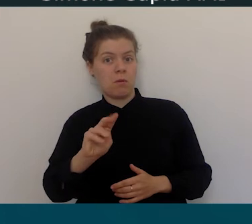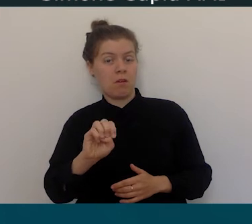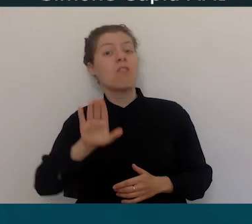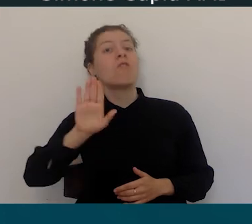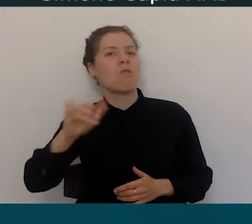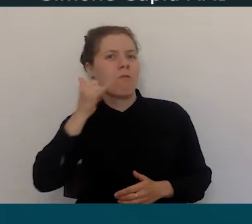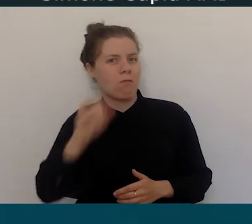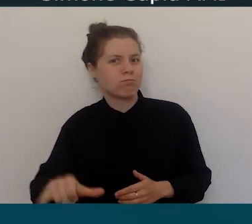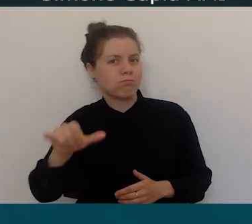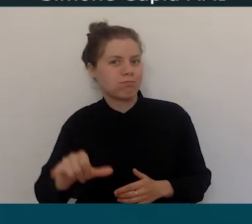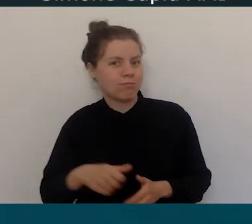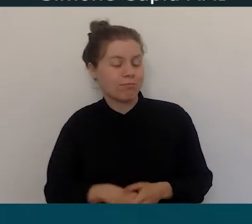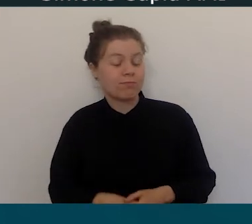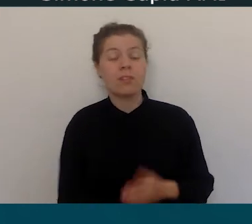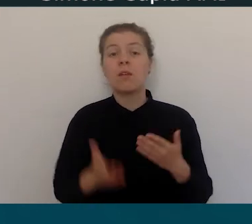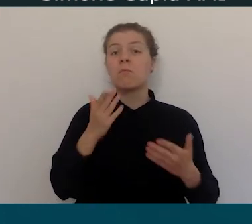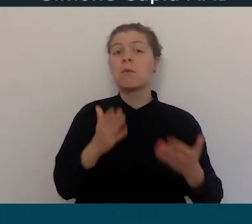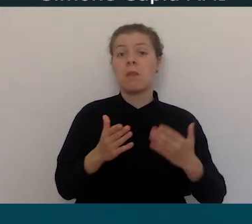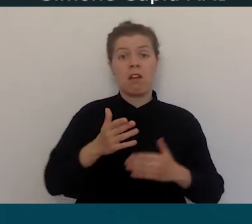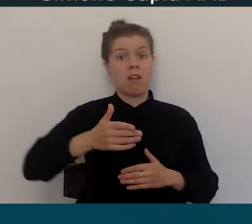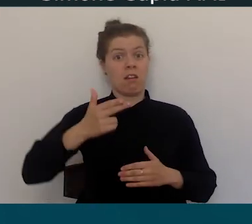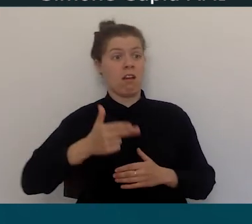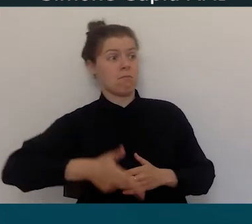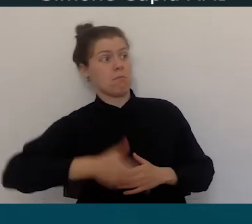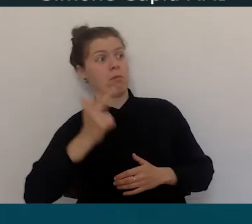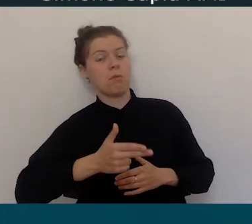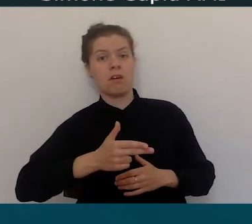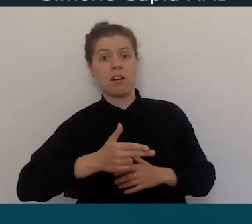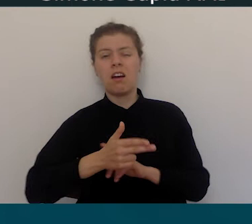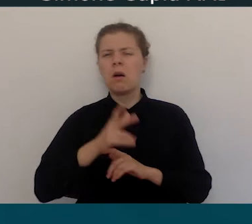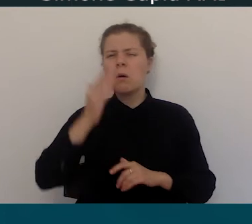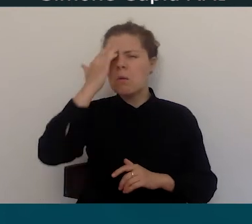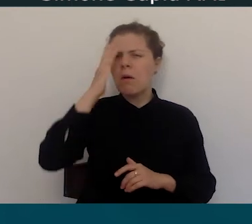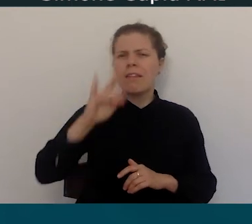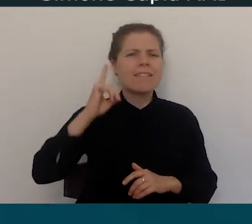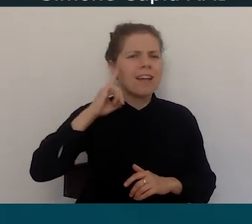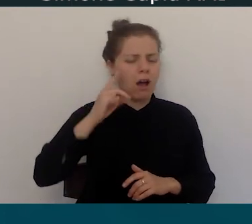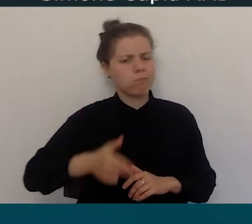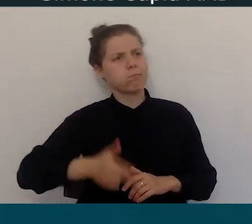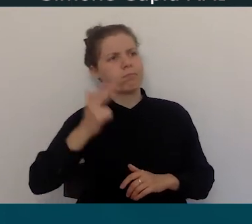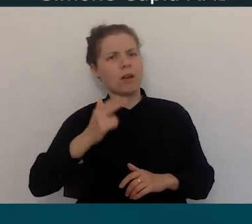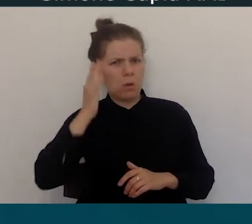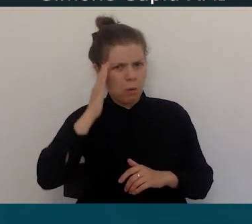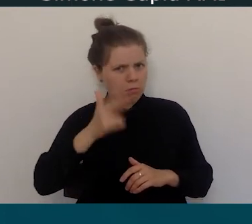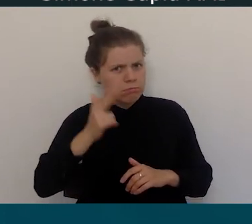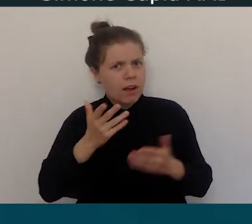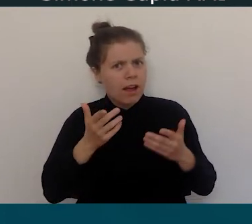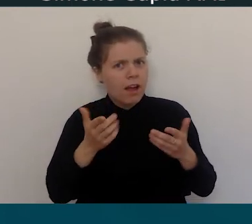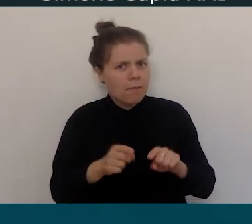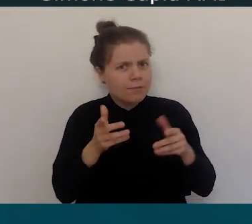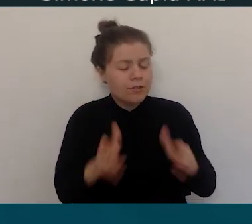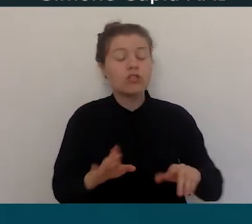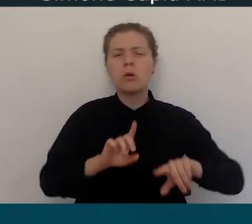off. What may be important is who pulled the gun and who shot whom. Use your sound effects as much as